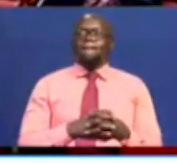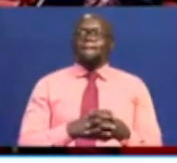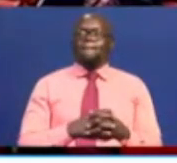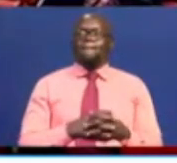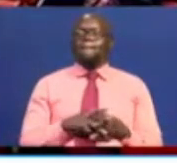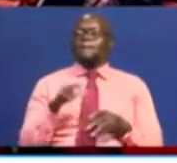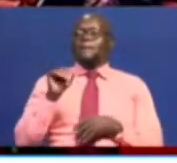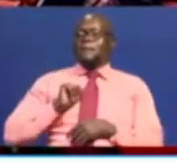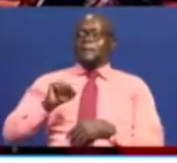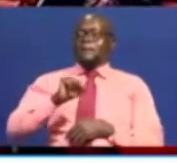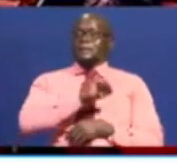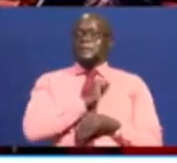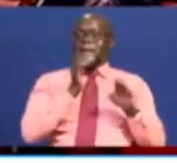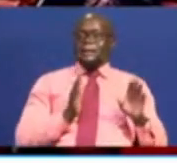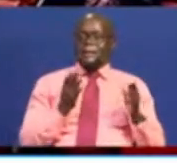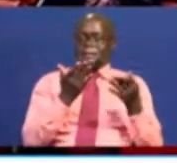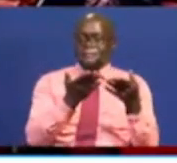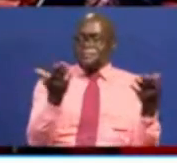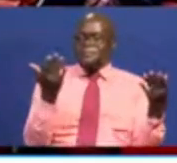Senators.